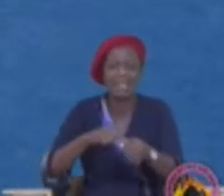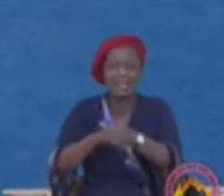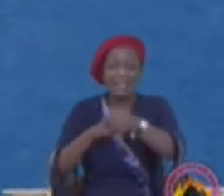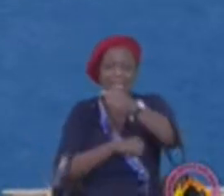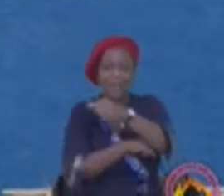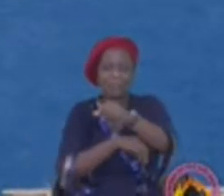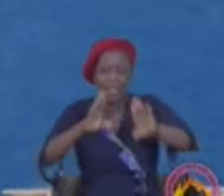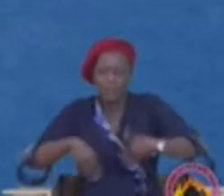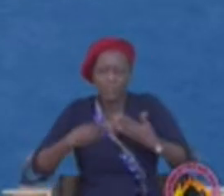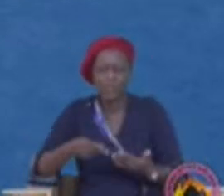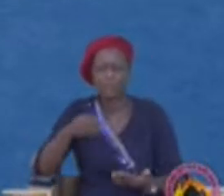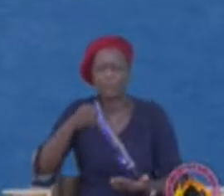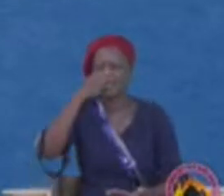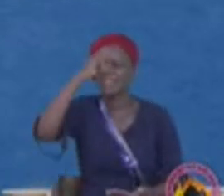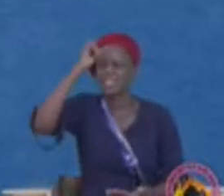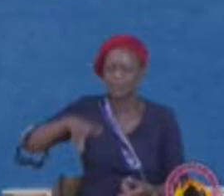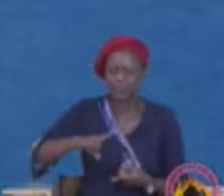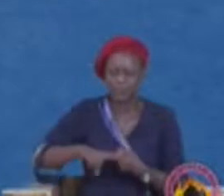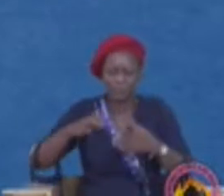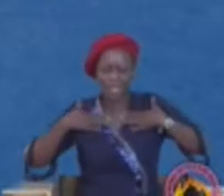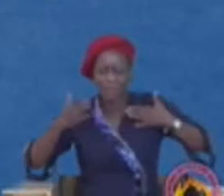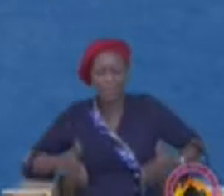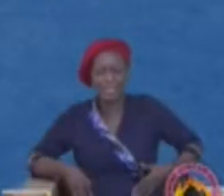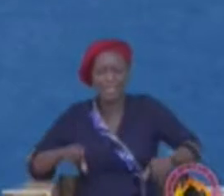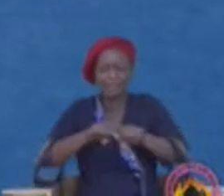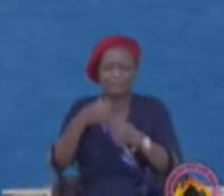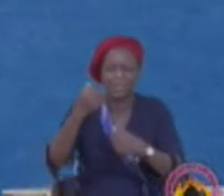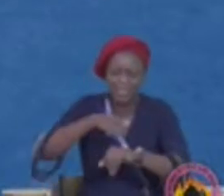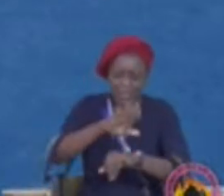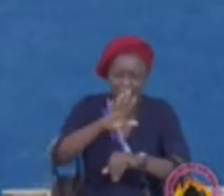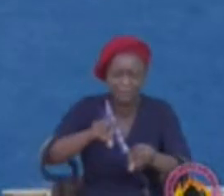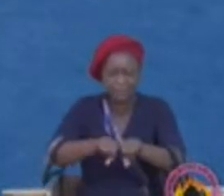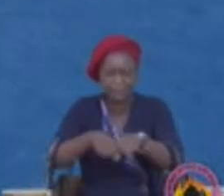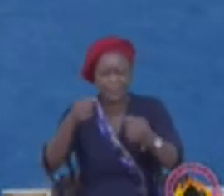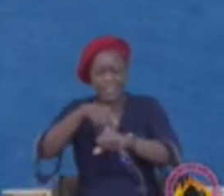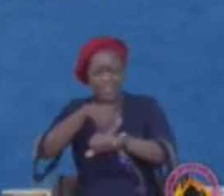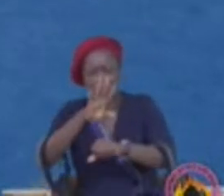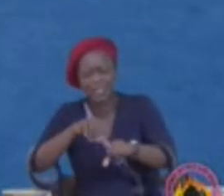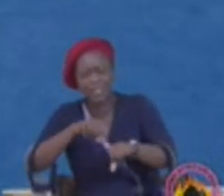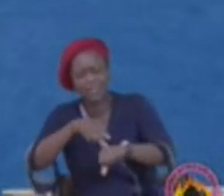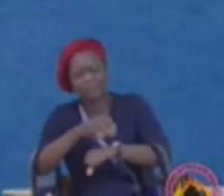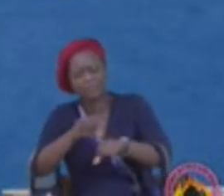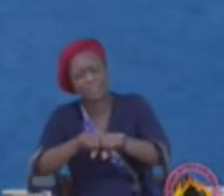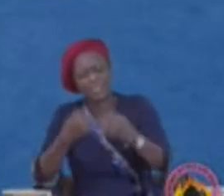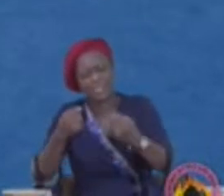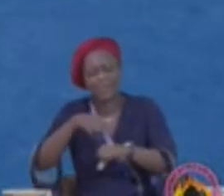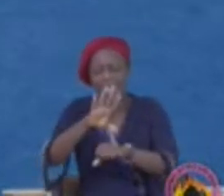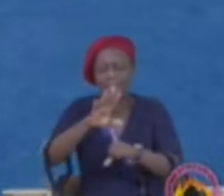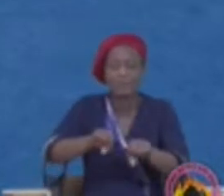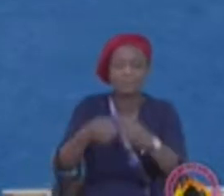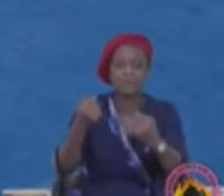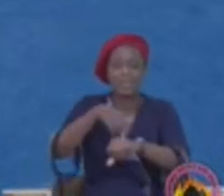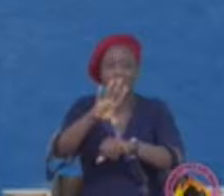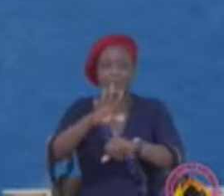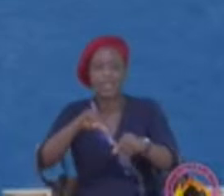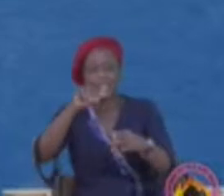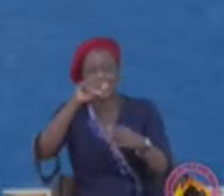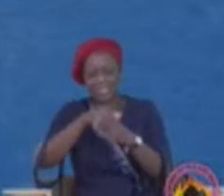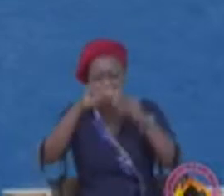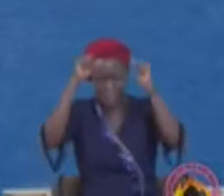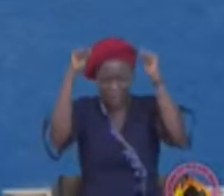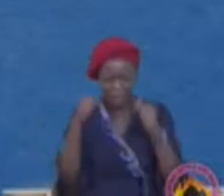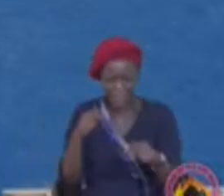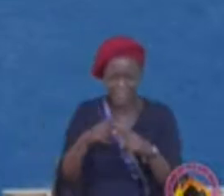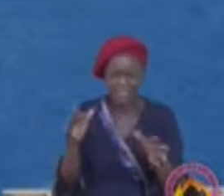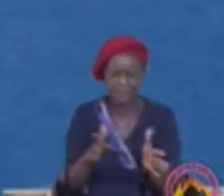pipe supplying evil current into my body. Break away. Break away. Break away. Break away. In the mighty